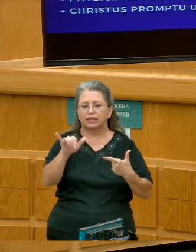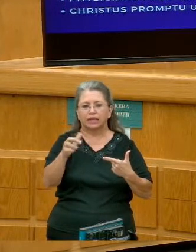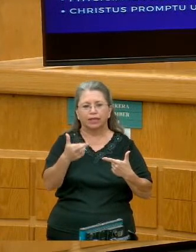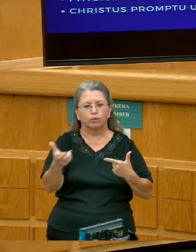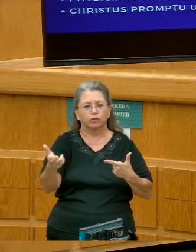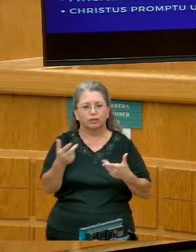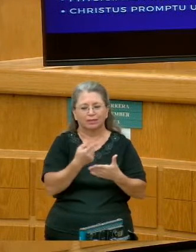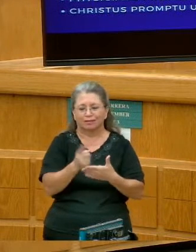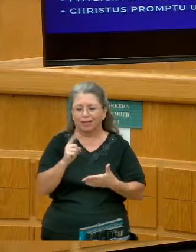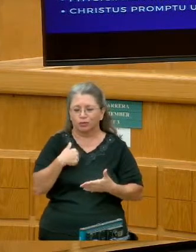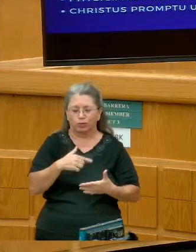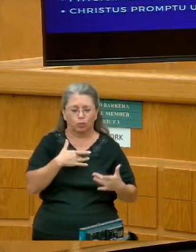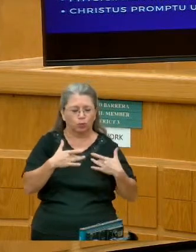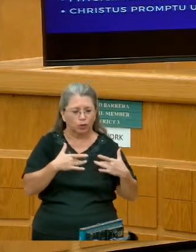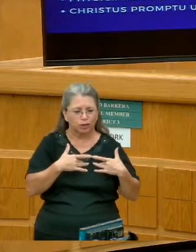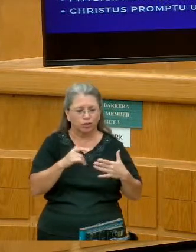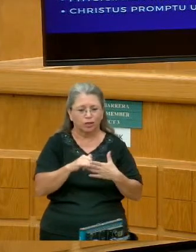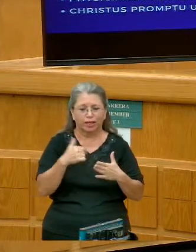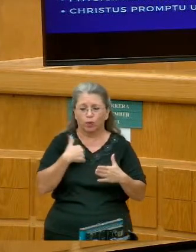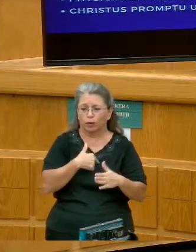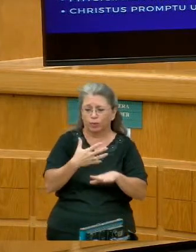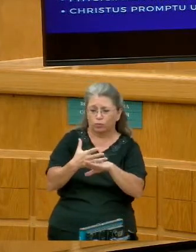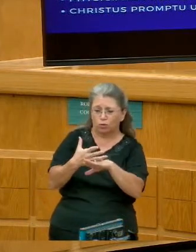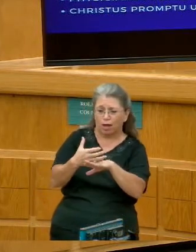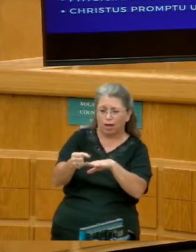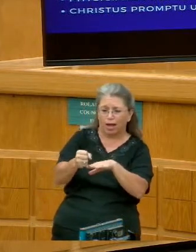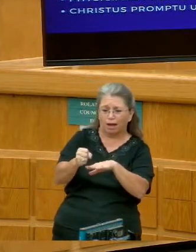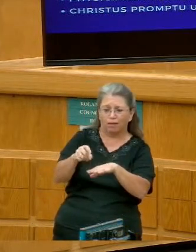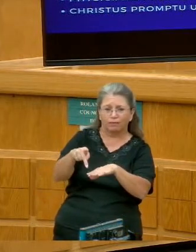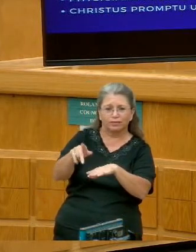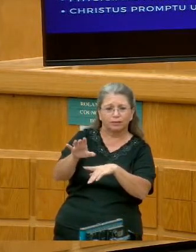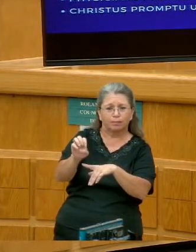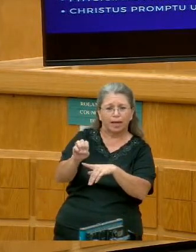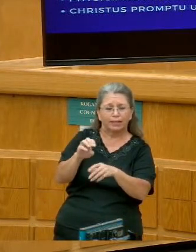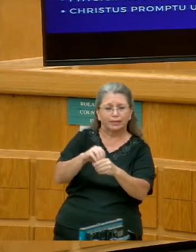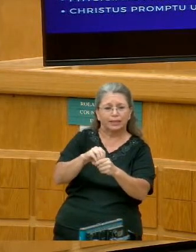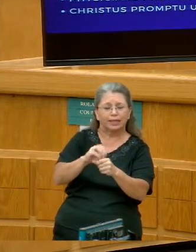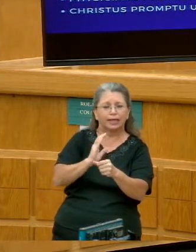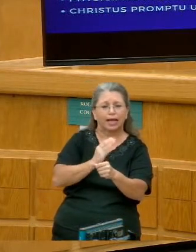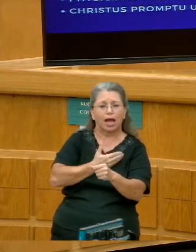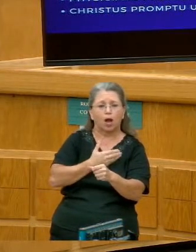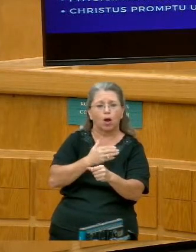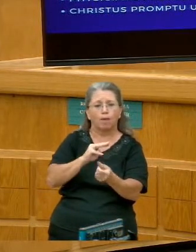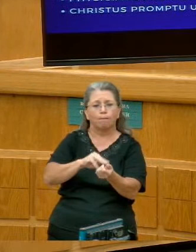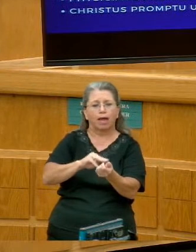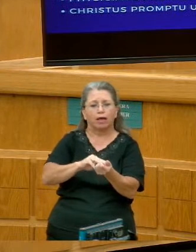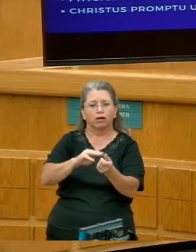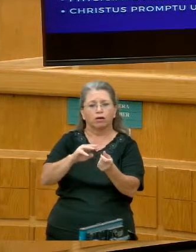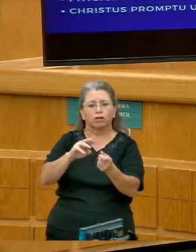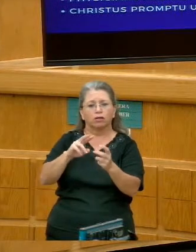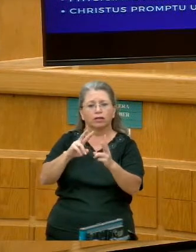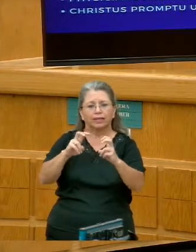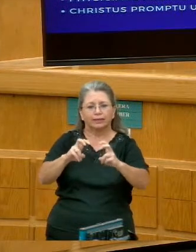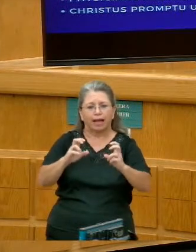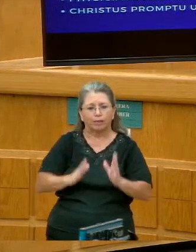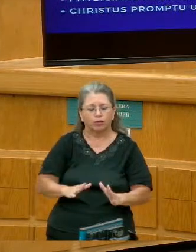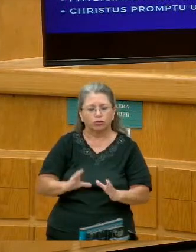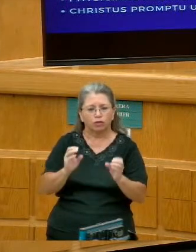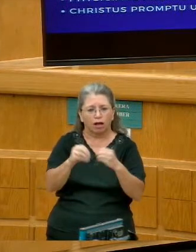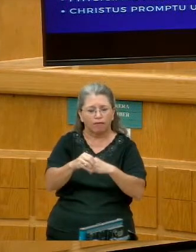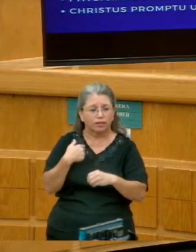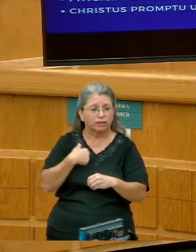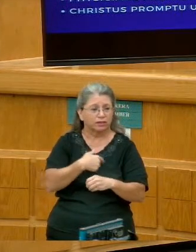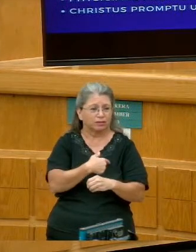we were concerned that we would run out of some space in our medical examiner's office, and we were worried about the 17 regions that we